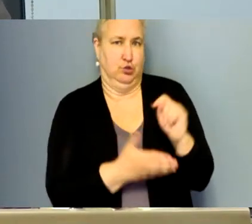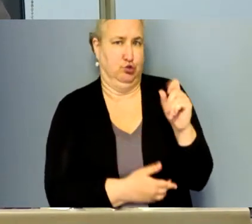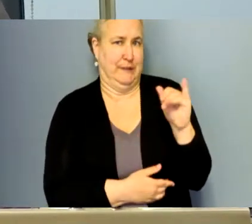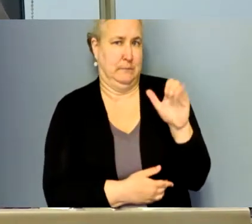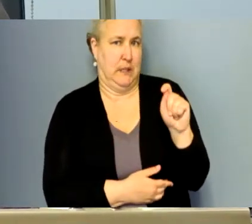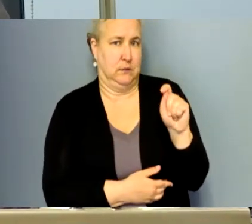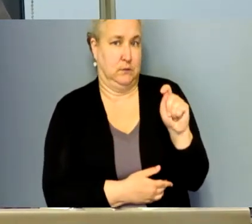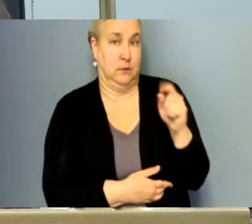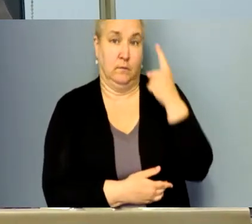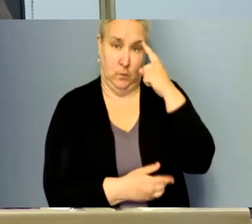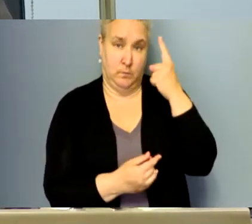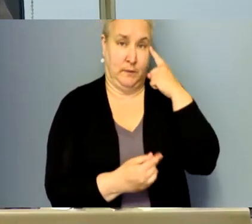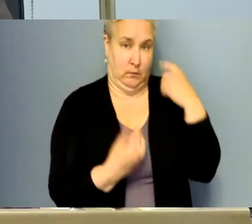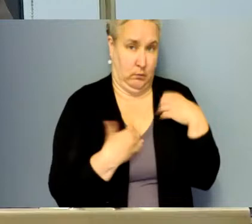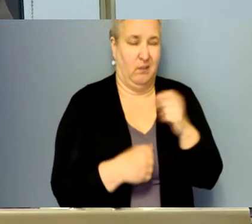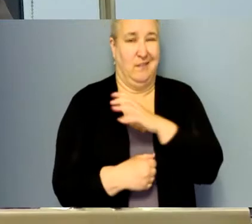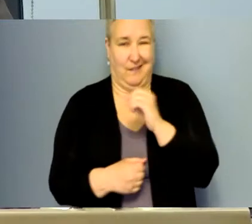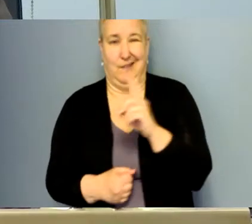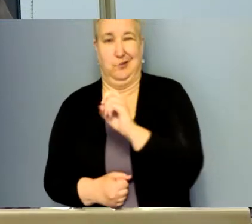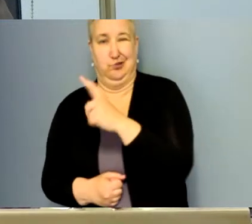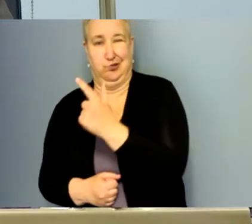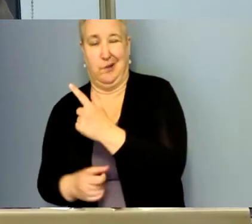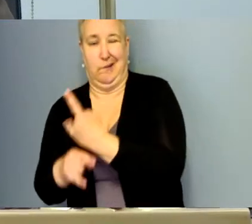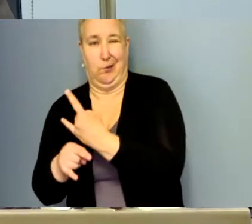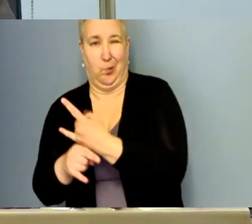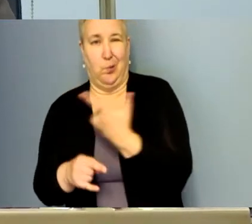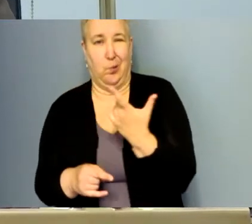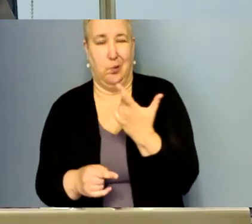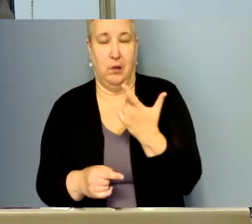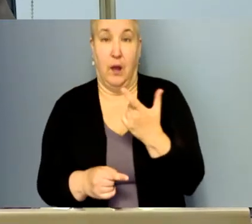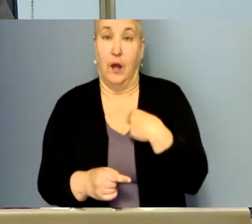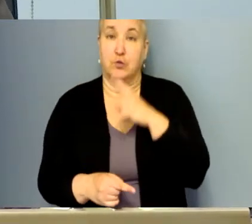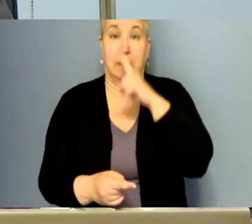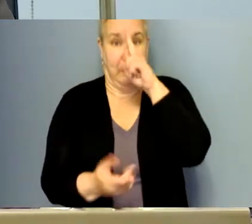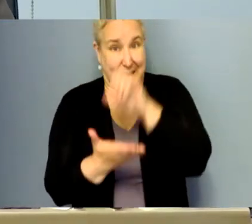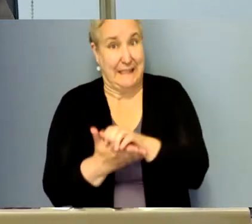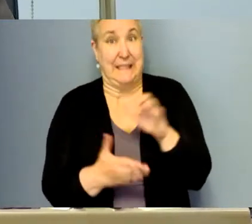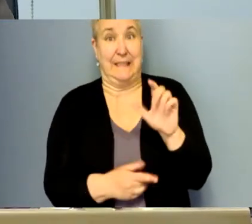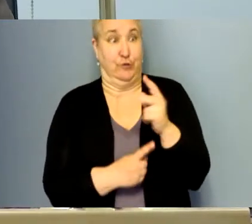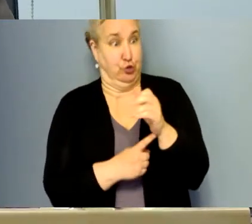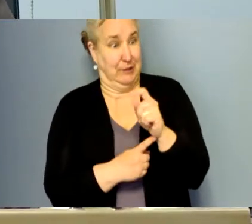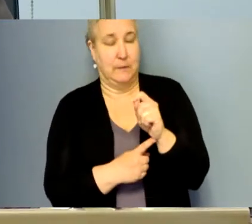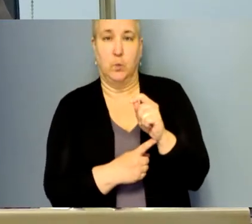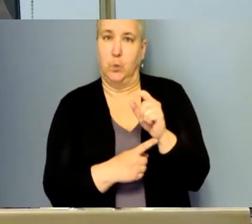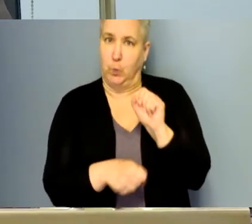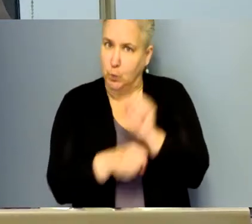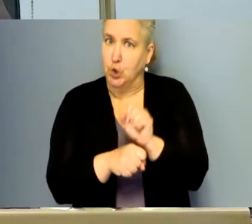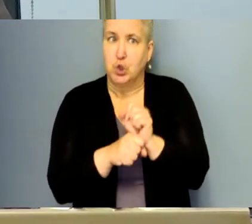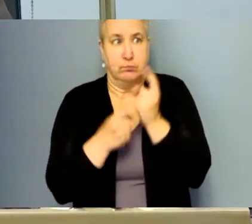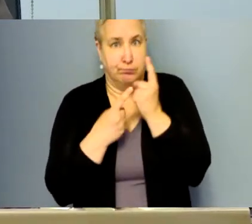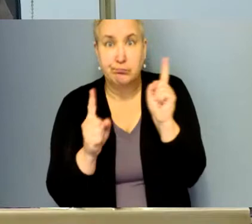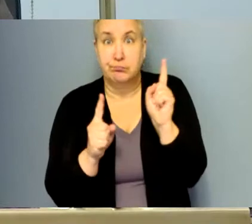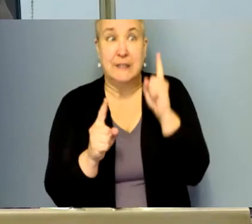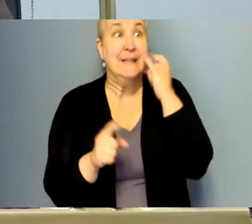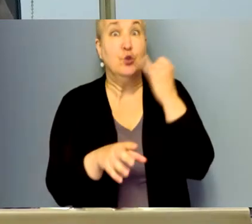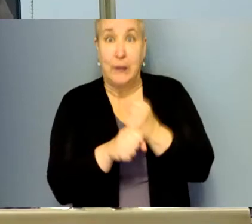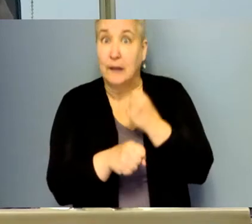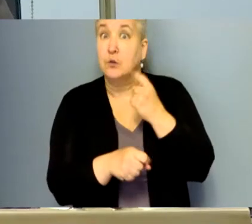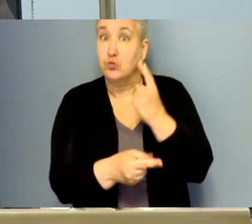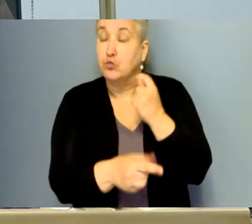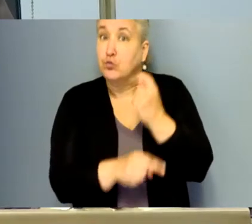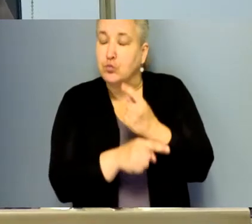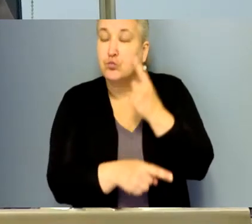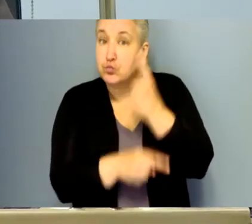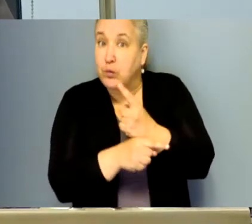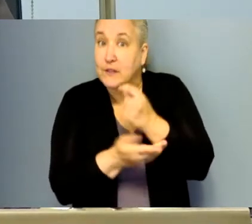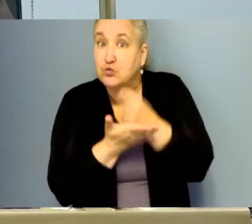to both mental health and drug and alcohol, and I really believe treatment work if you can get the right treatment, and especially